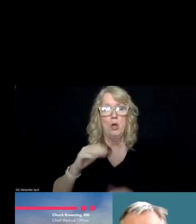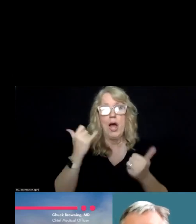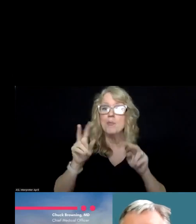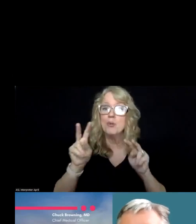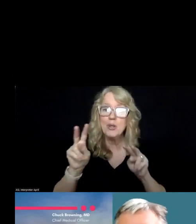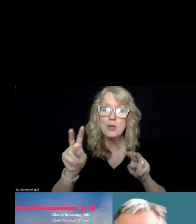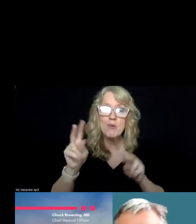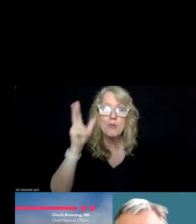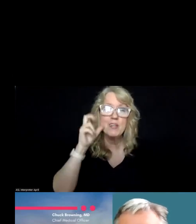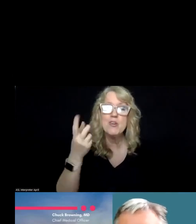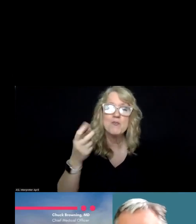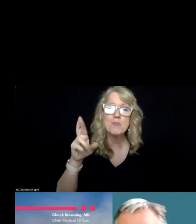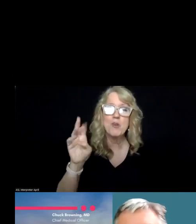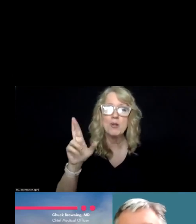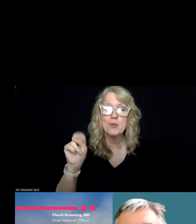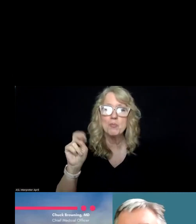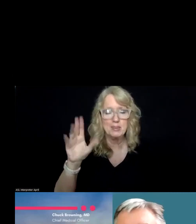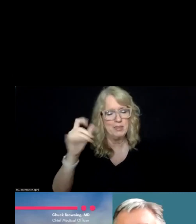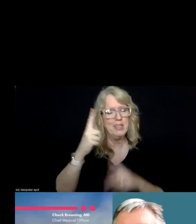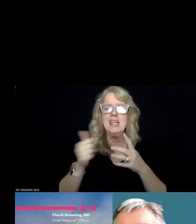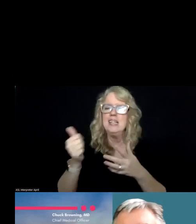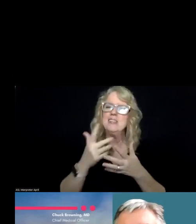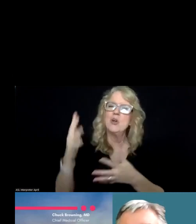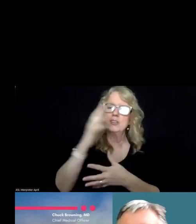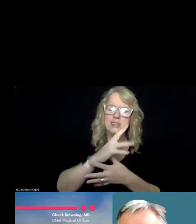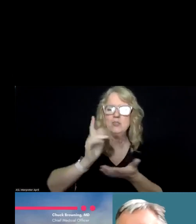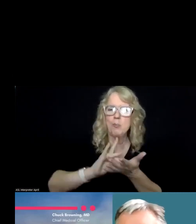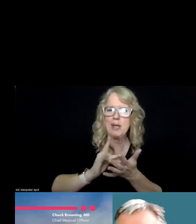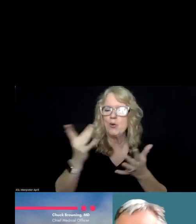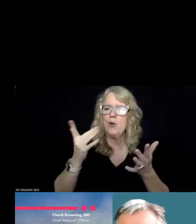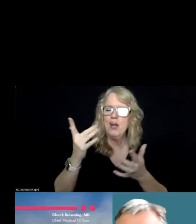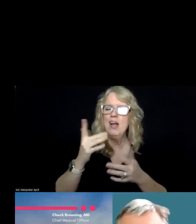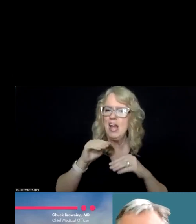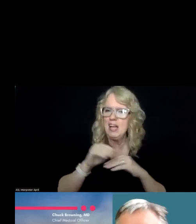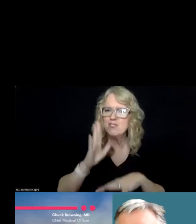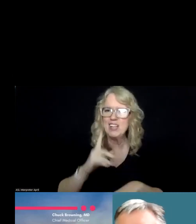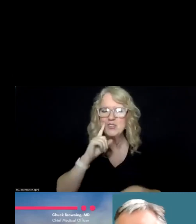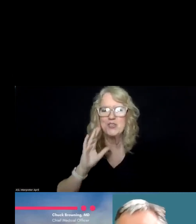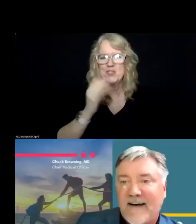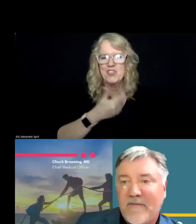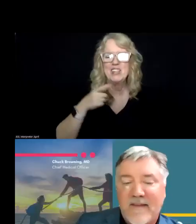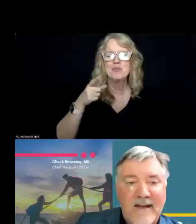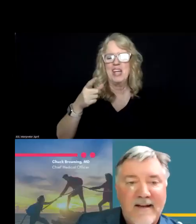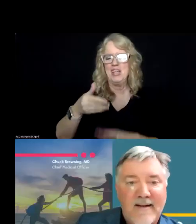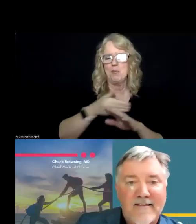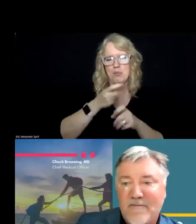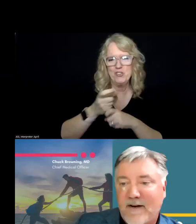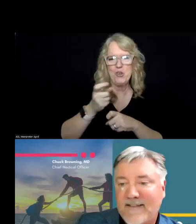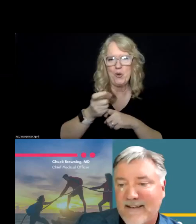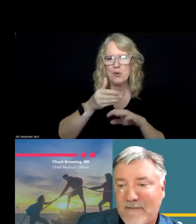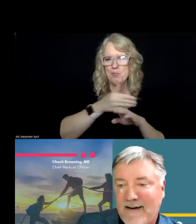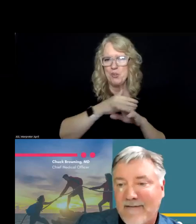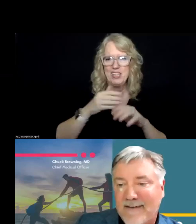hearing this topic from Dr. Brian Sims, who's our senior medical advisor from Nashville. I made the joke in our pre-show